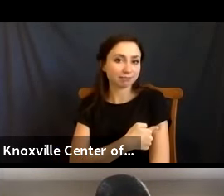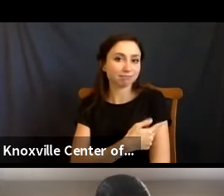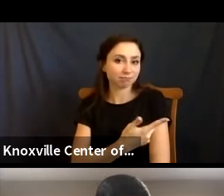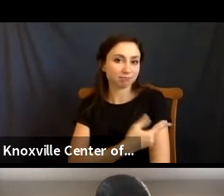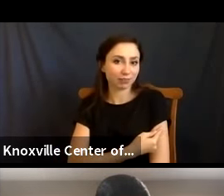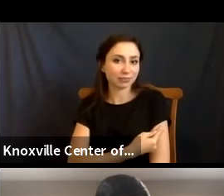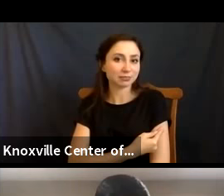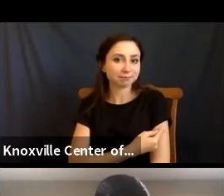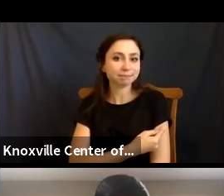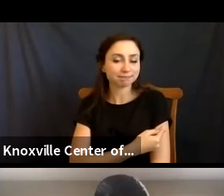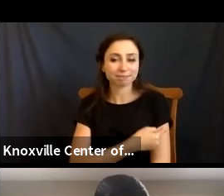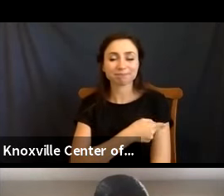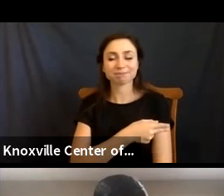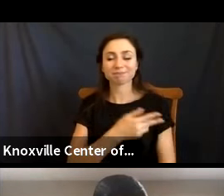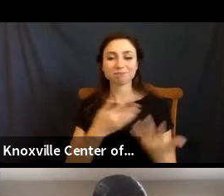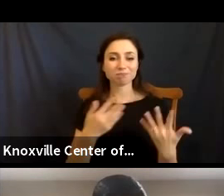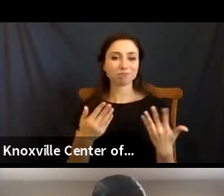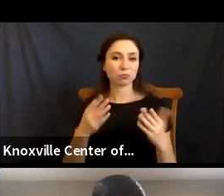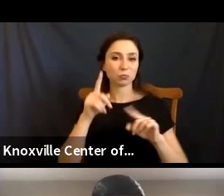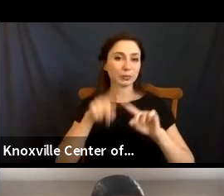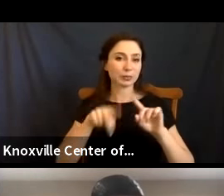are at.